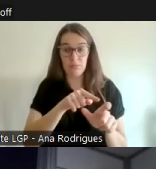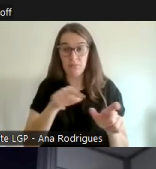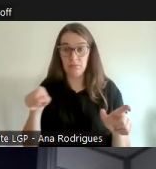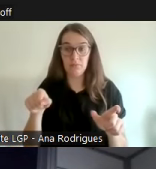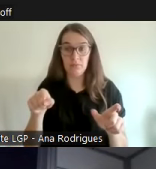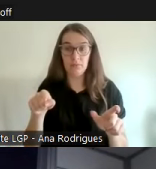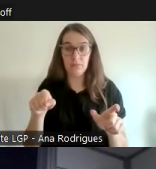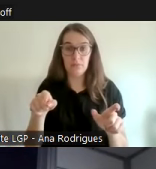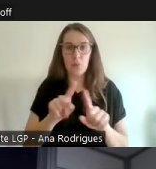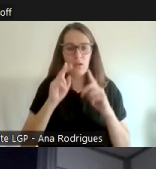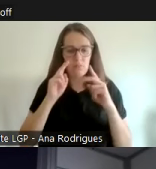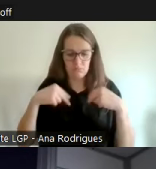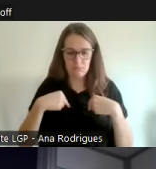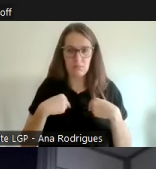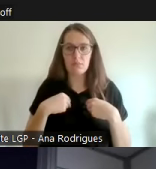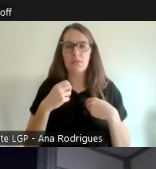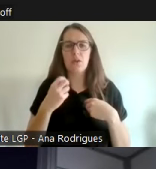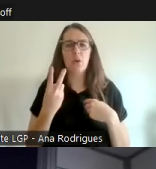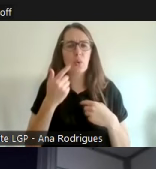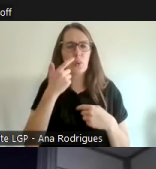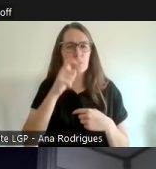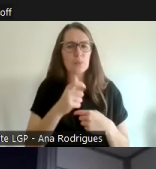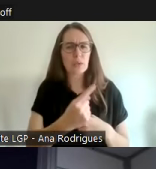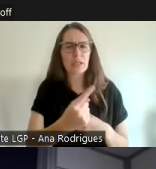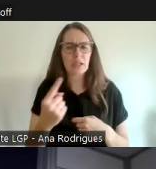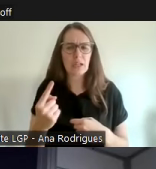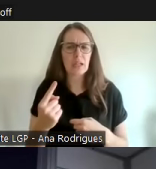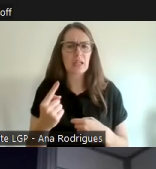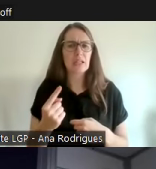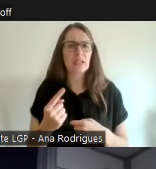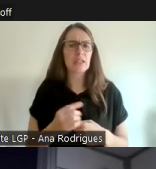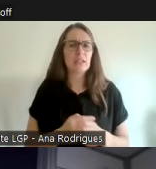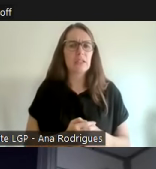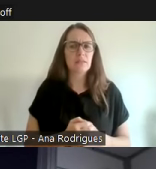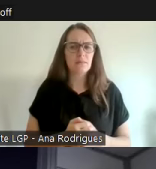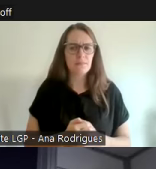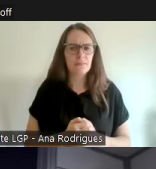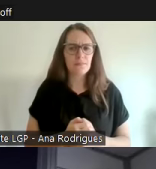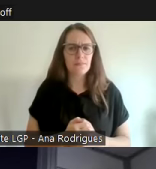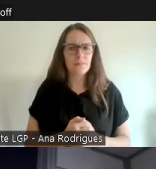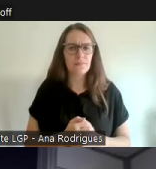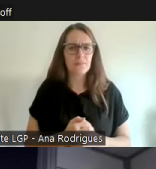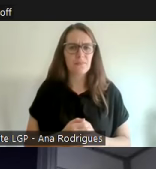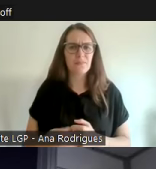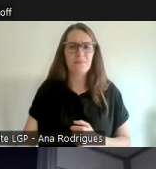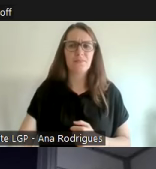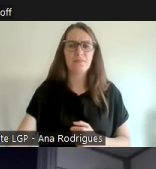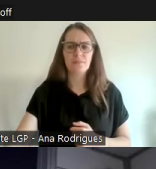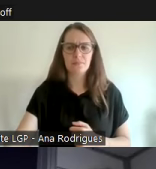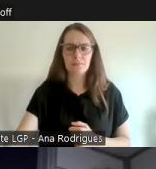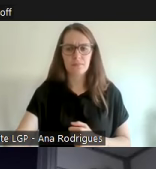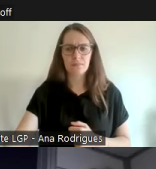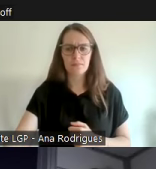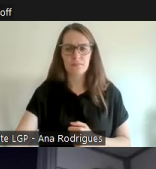only as rules to live by, but as goals to be achieved. The first thing that comes to my mind